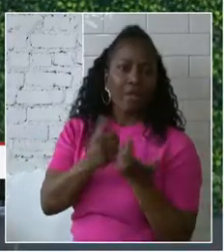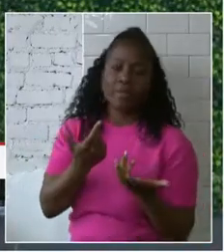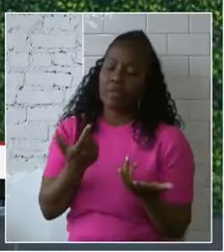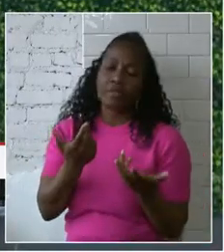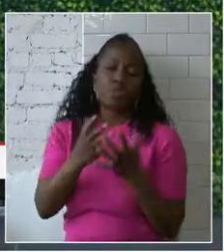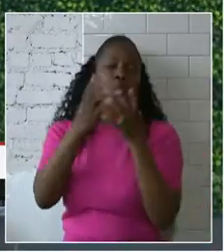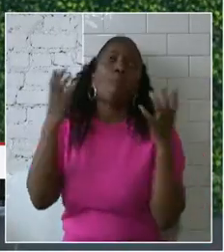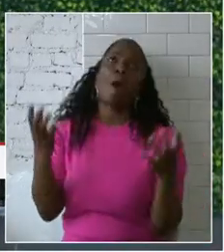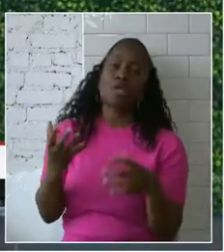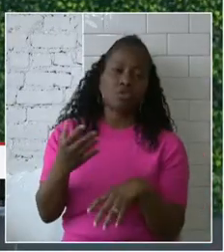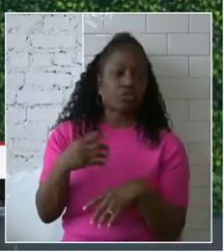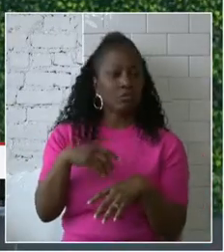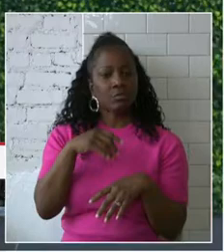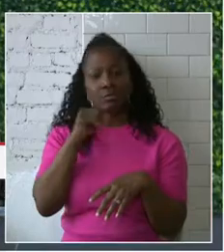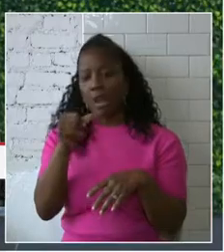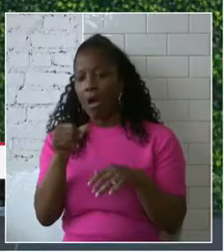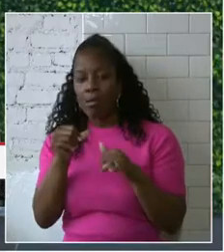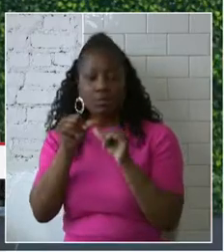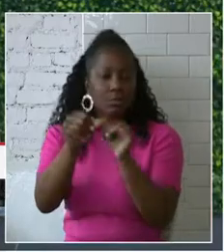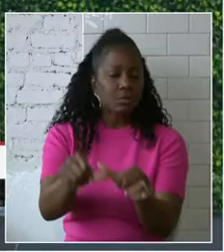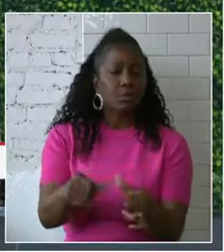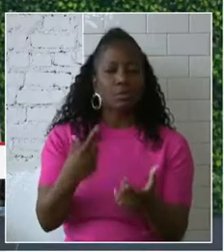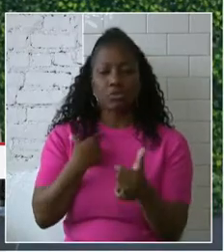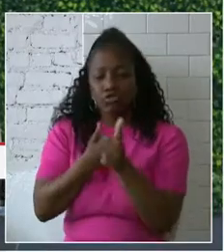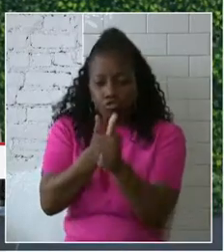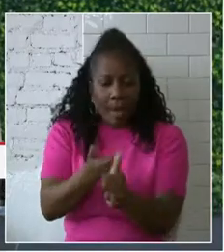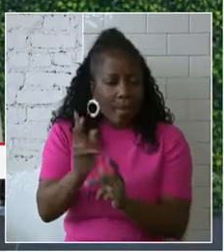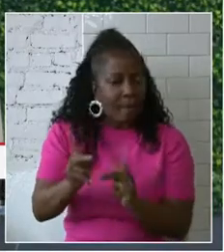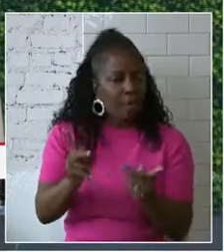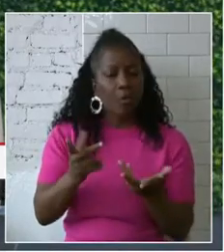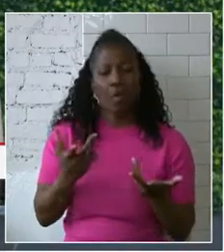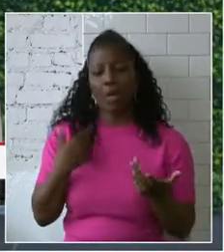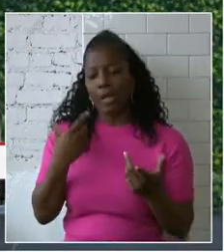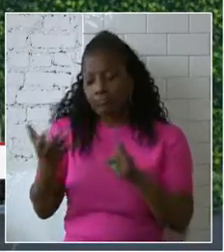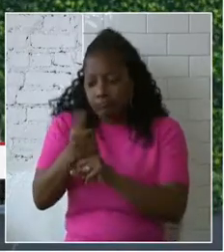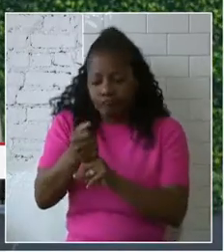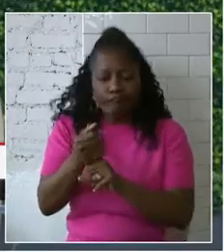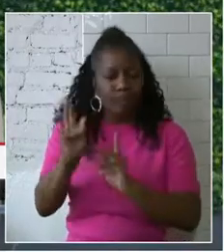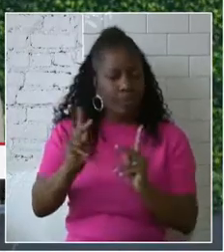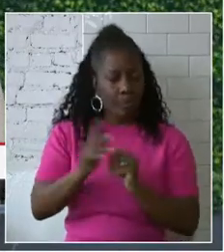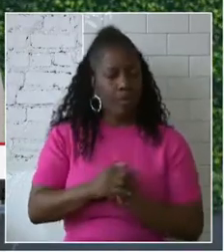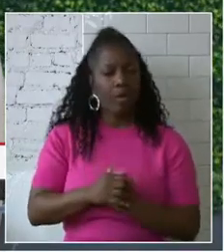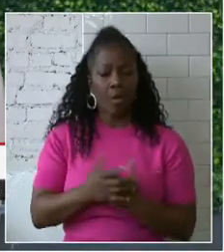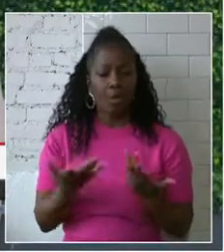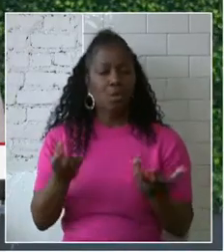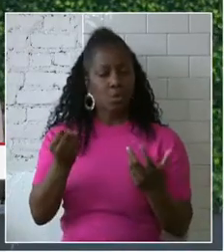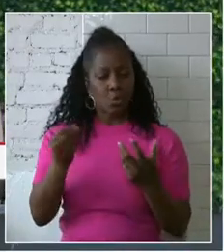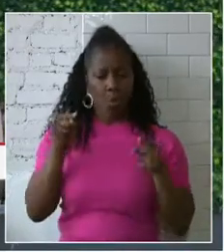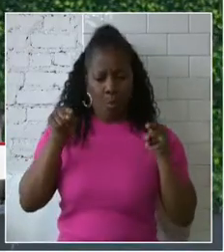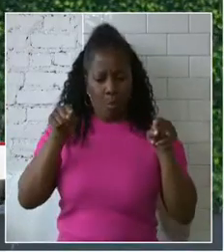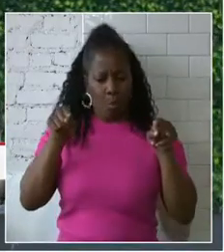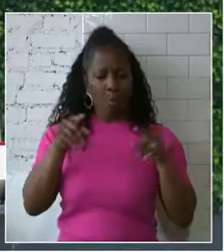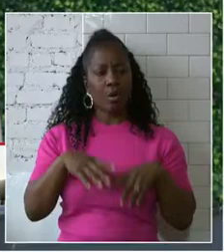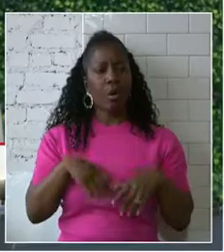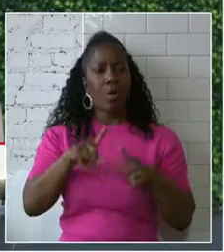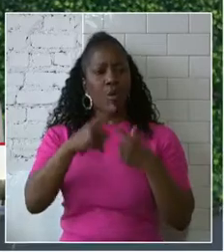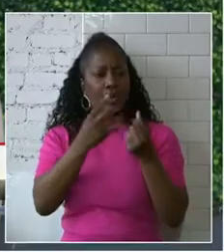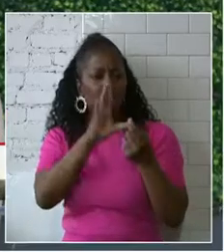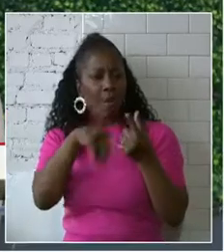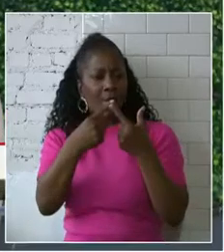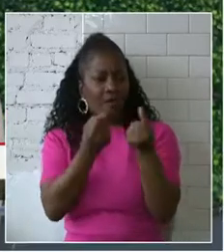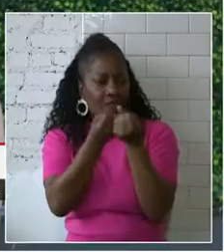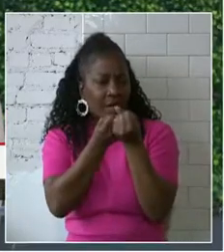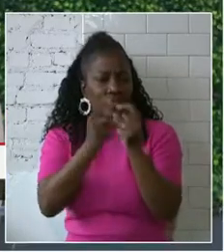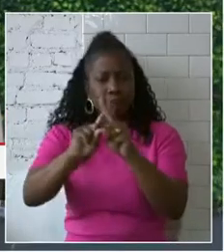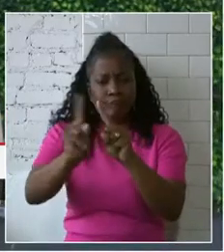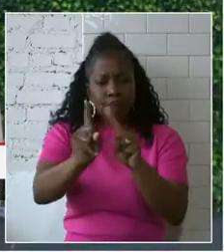assistance from CSOSA when it comes to tracking some of the people involved in possible crime. In terms of, you know, funding different agencies, is there anything that you're